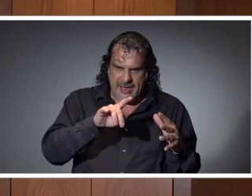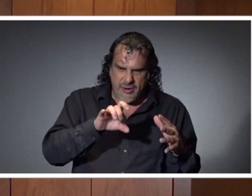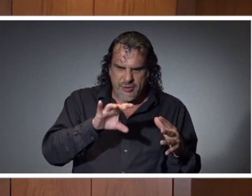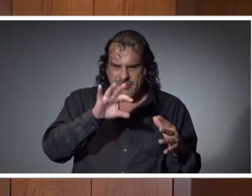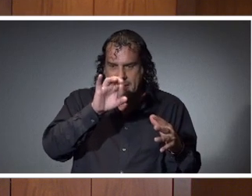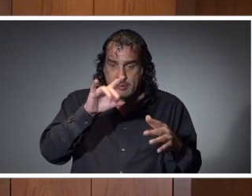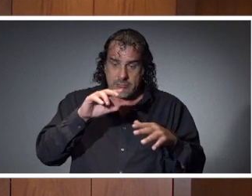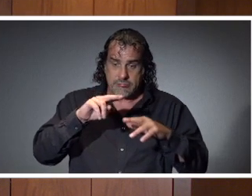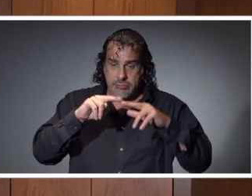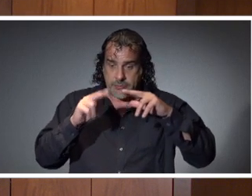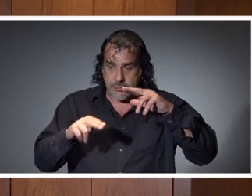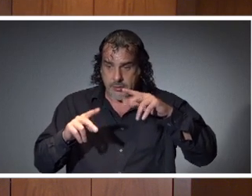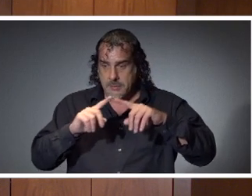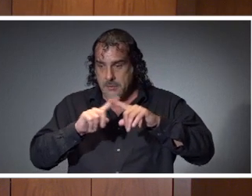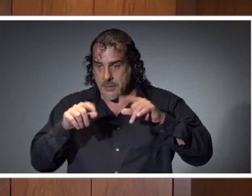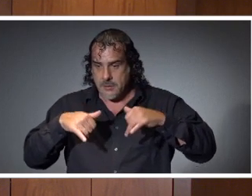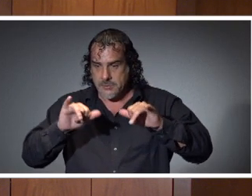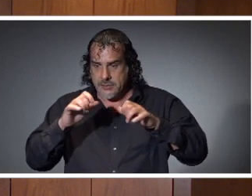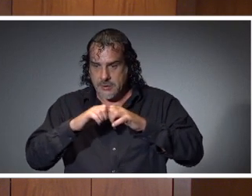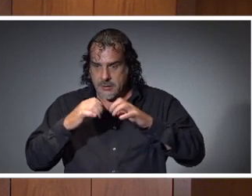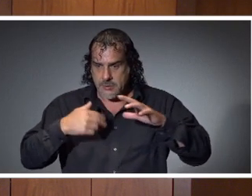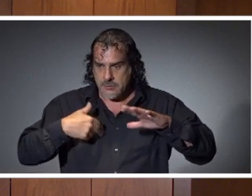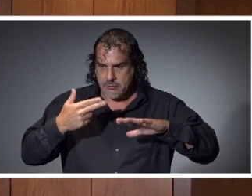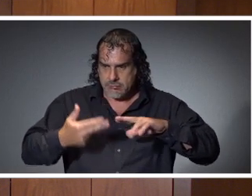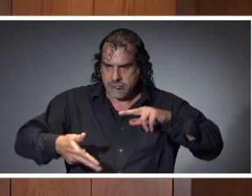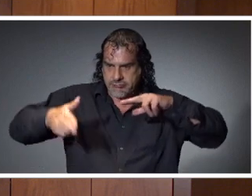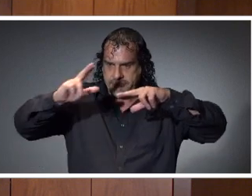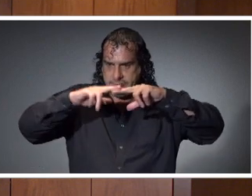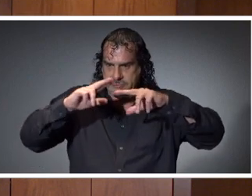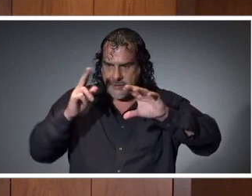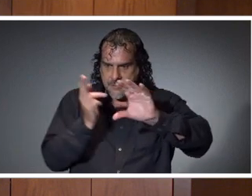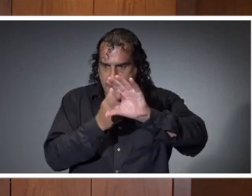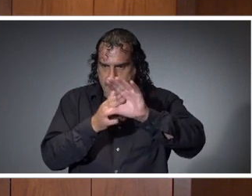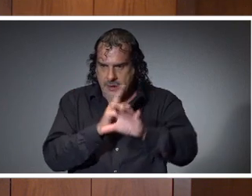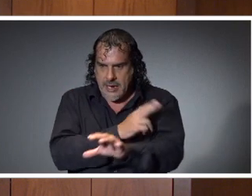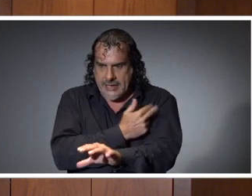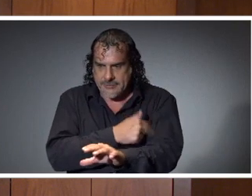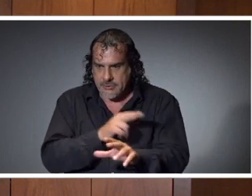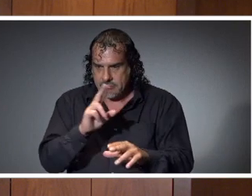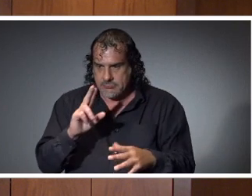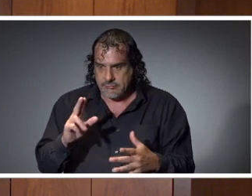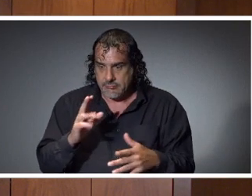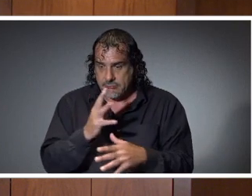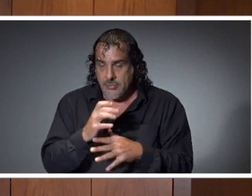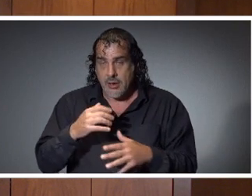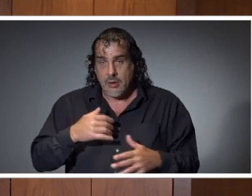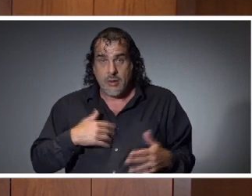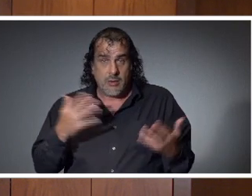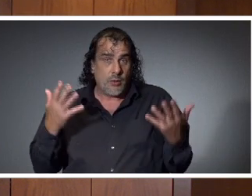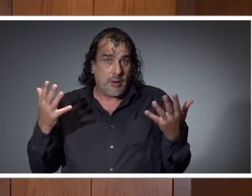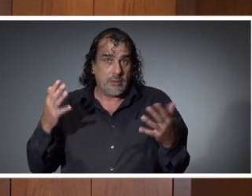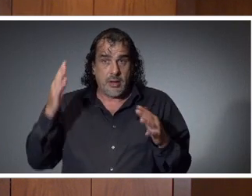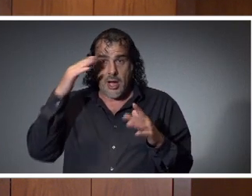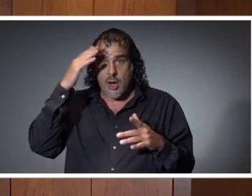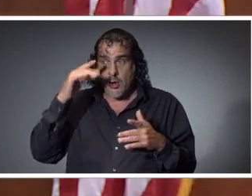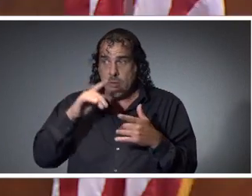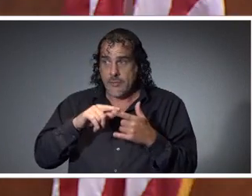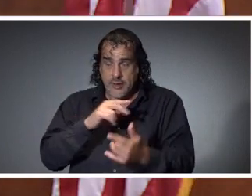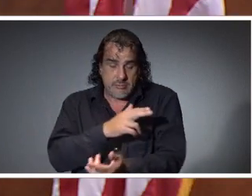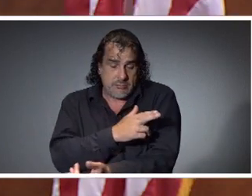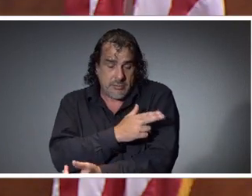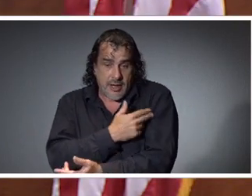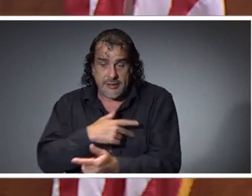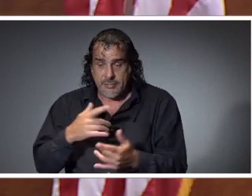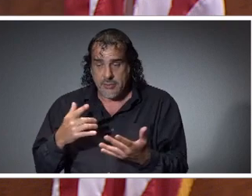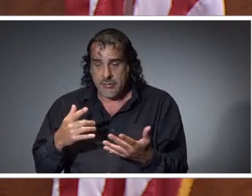week, we're still high in hospitalizations and going into that season? Yeah, well, I'm hopeful the hospitalizations as a lagging indicator, given